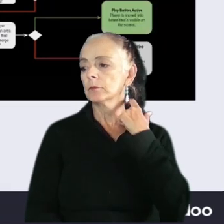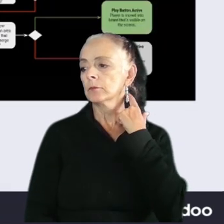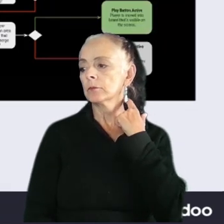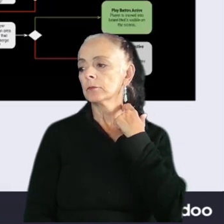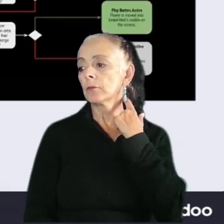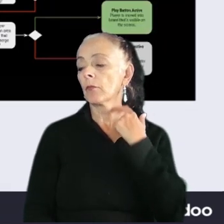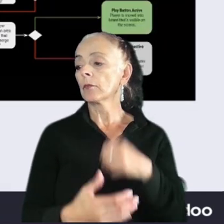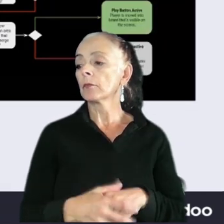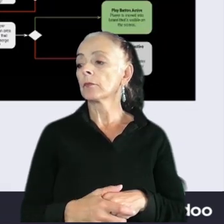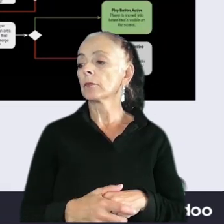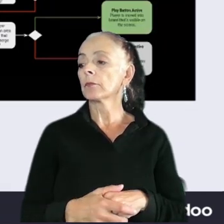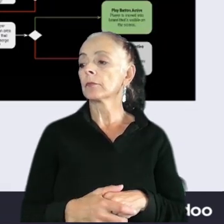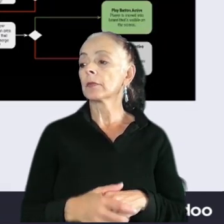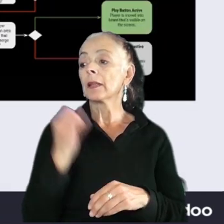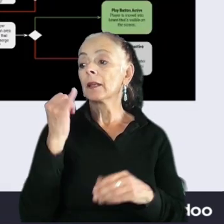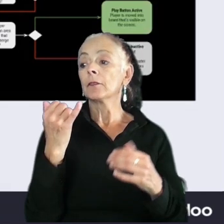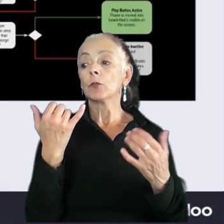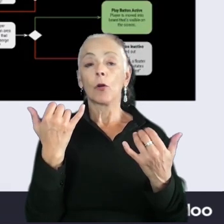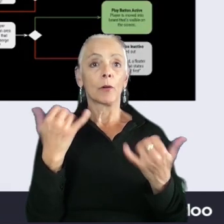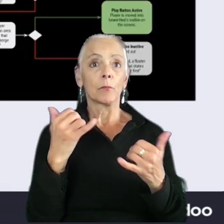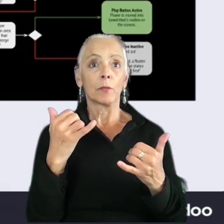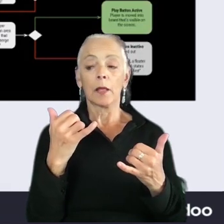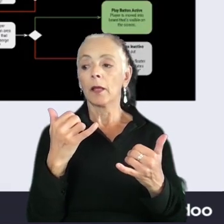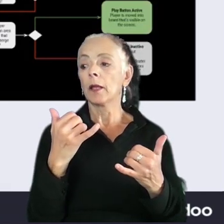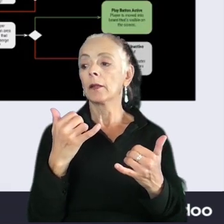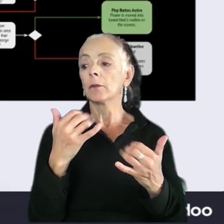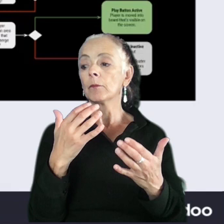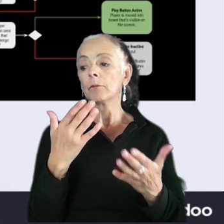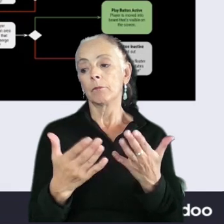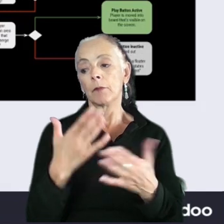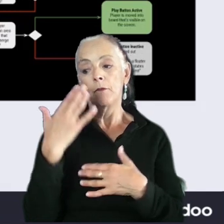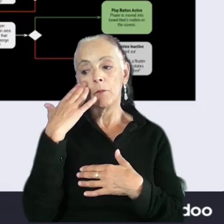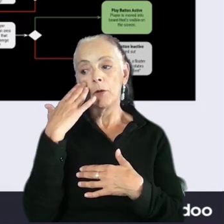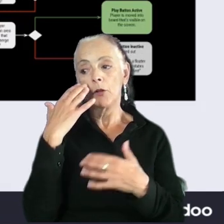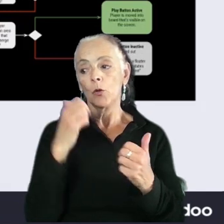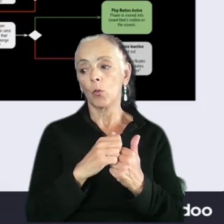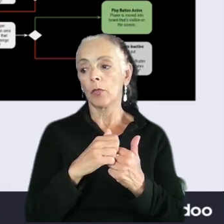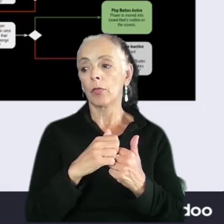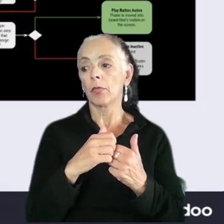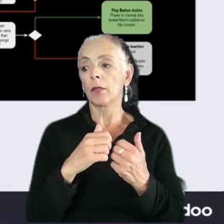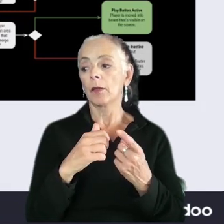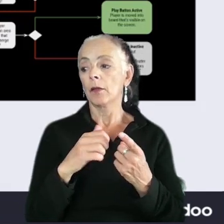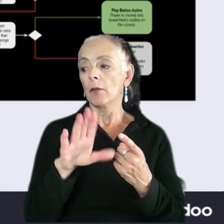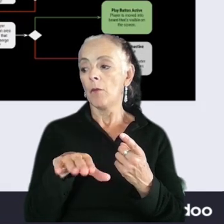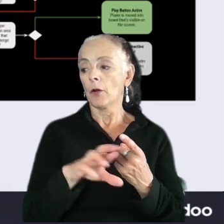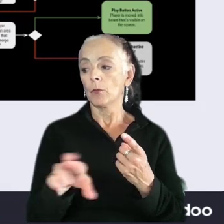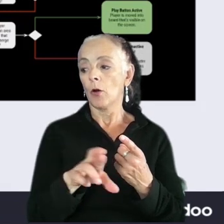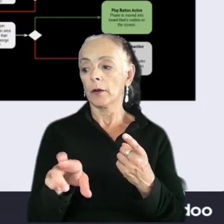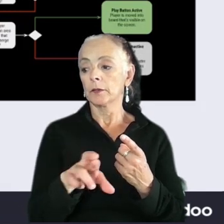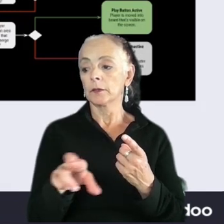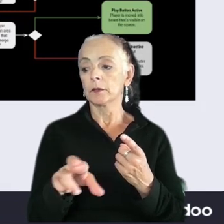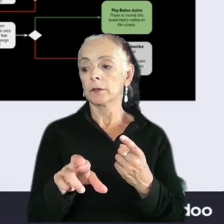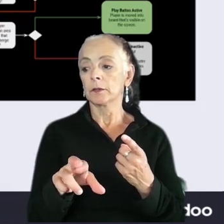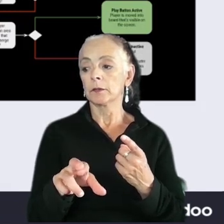So if you have played a match three game on mobile, you might be familiar with this green play button in the bottom right. It takes